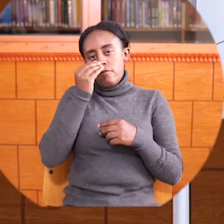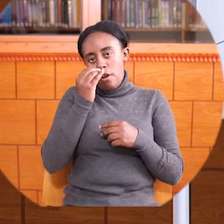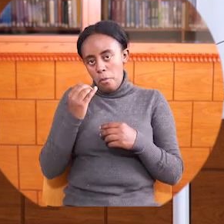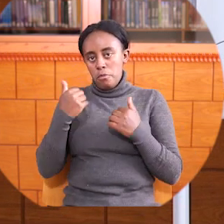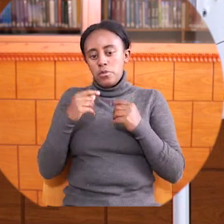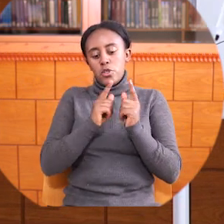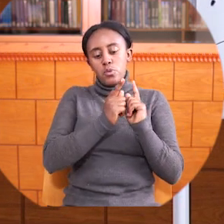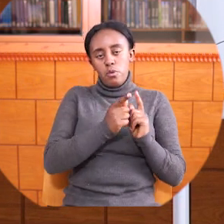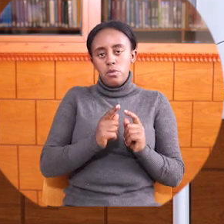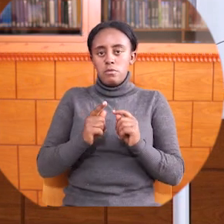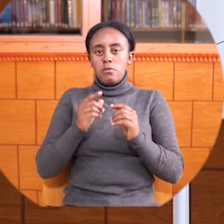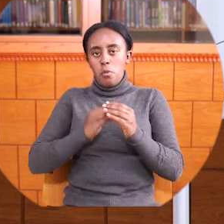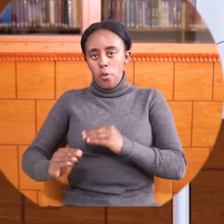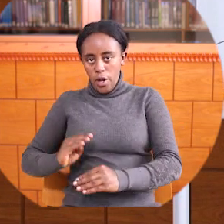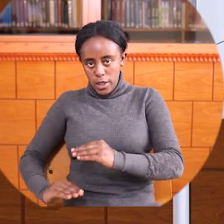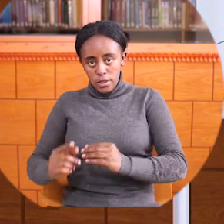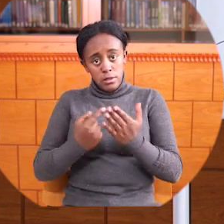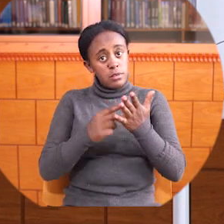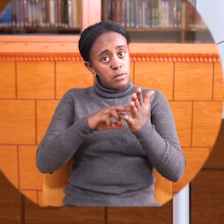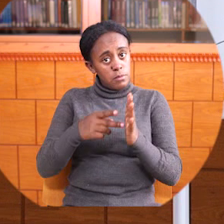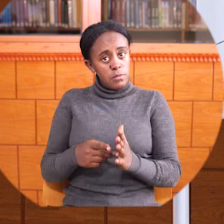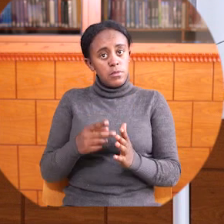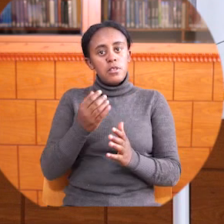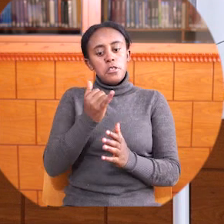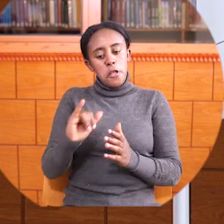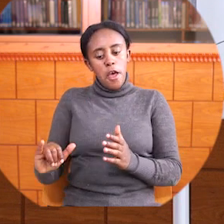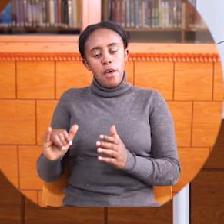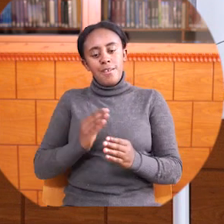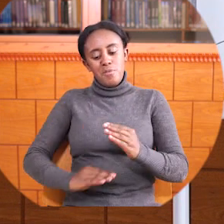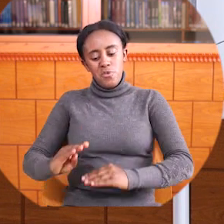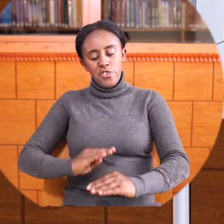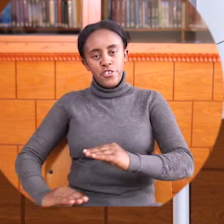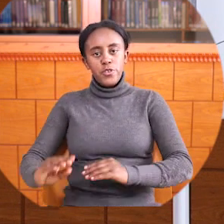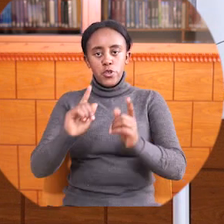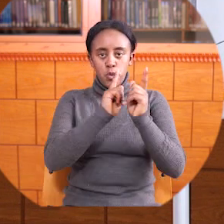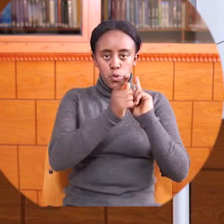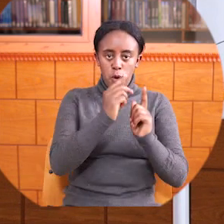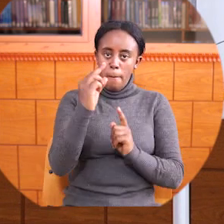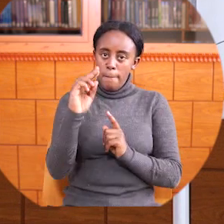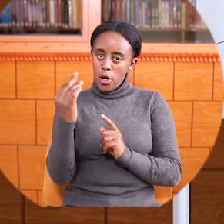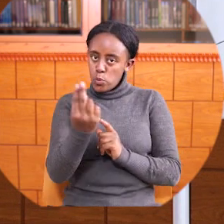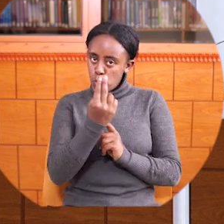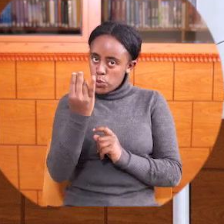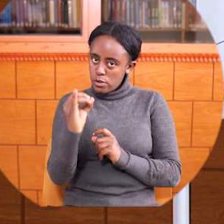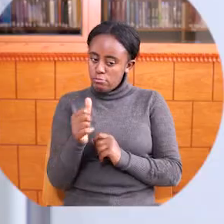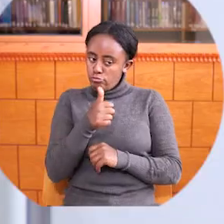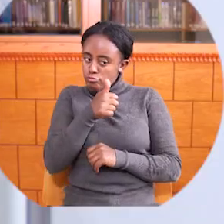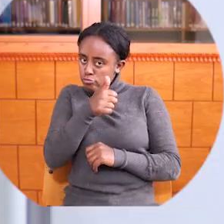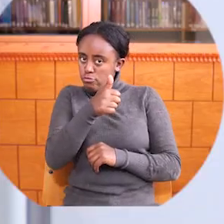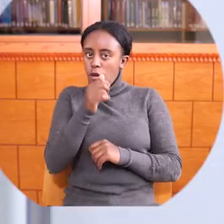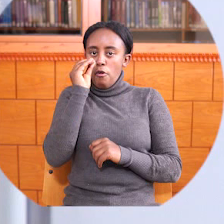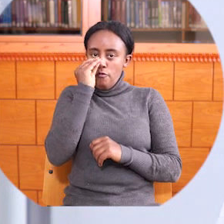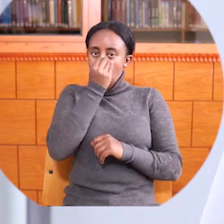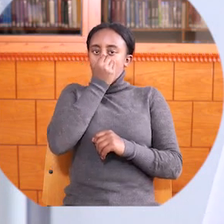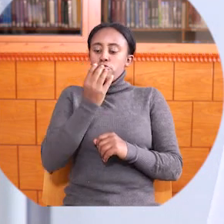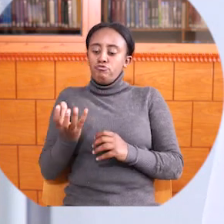sexual reproductive organ. This means they reproduce sexually by using their